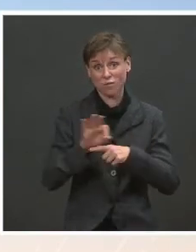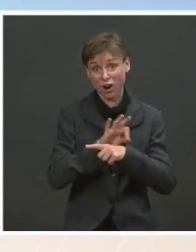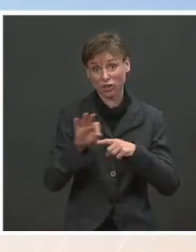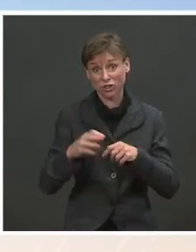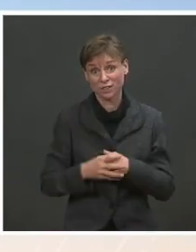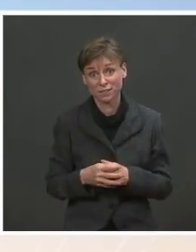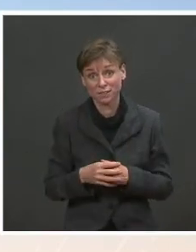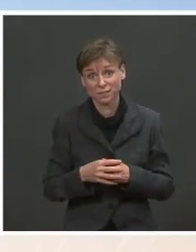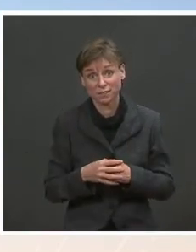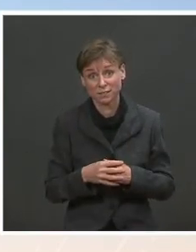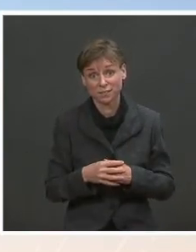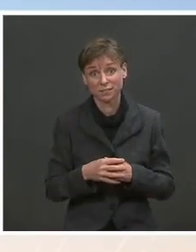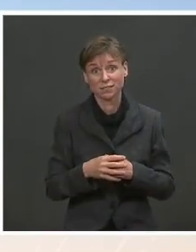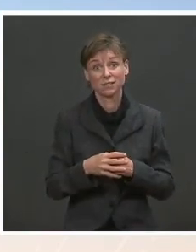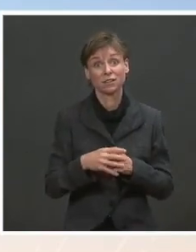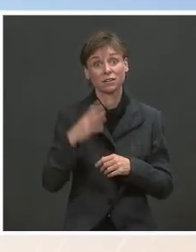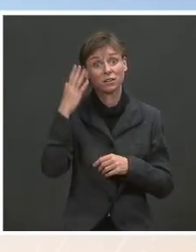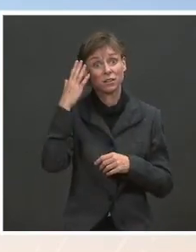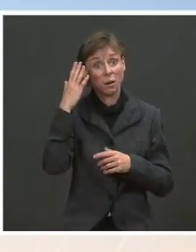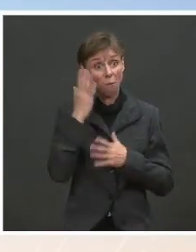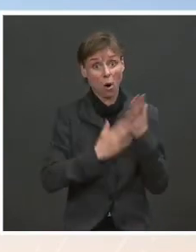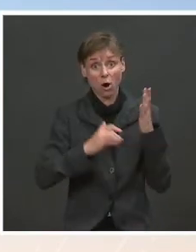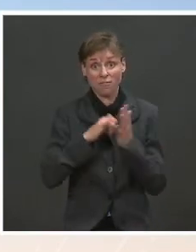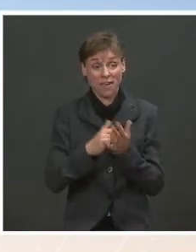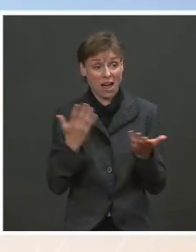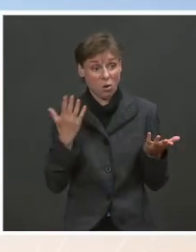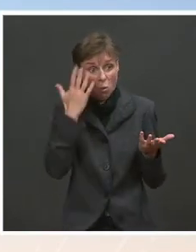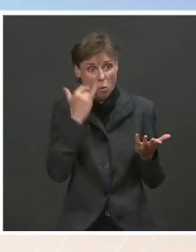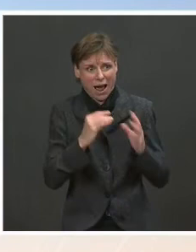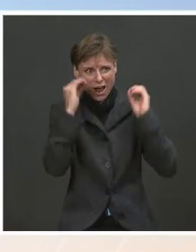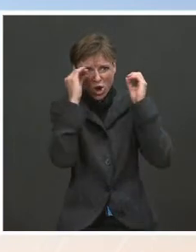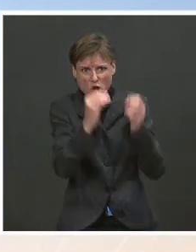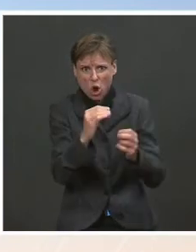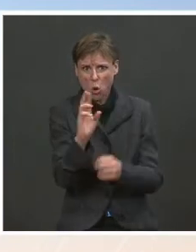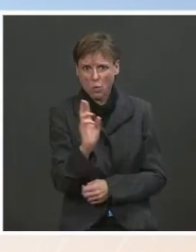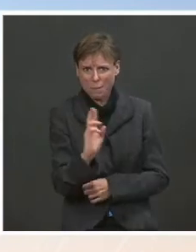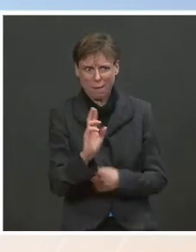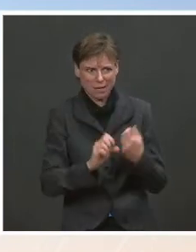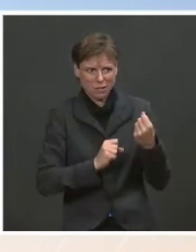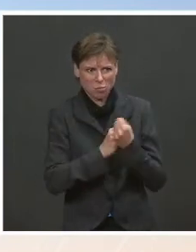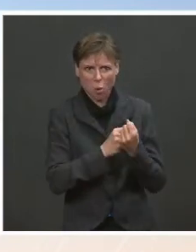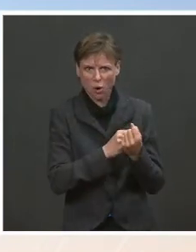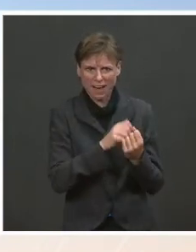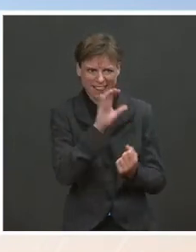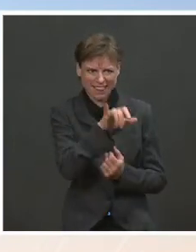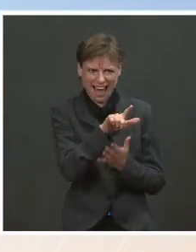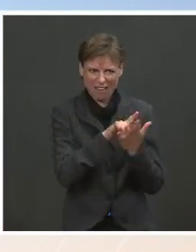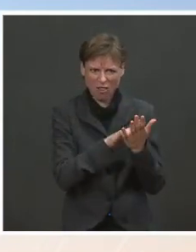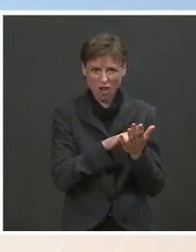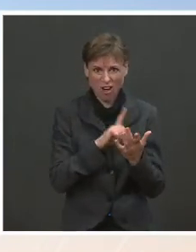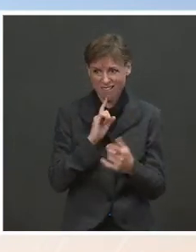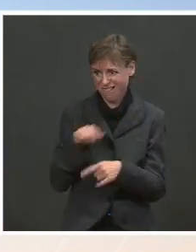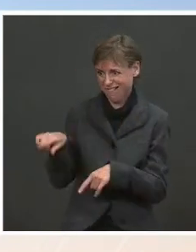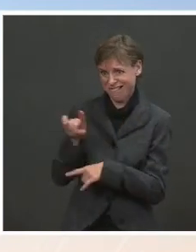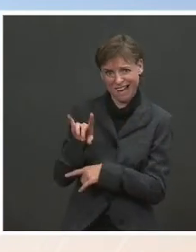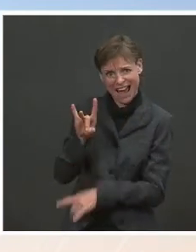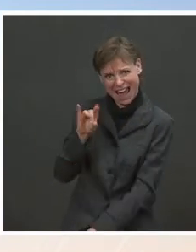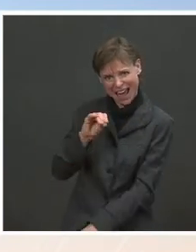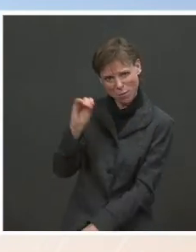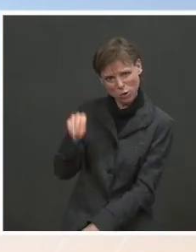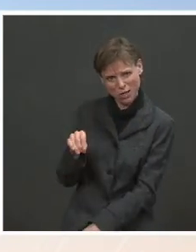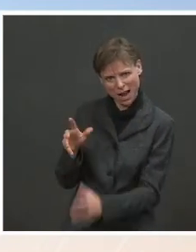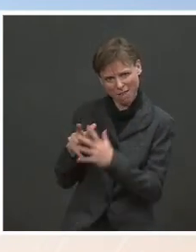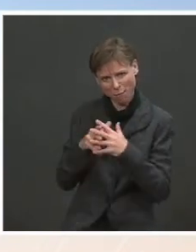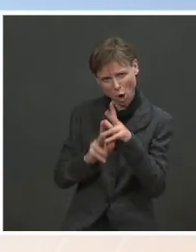is why were there no Republicans who supported a piece of legislation that almost 80% of the American people supported.